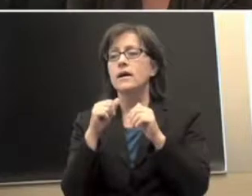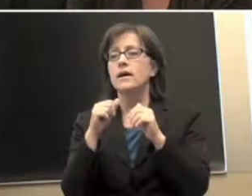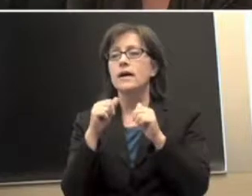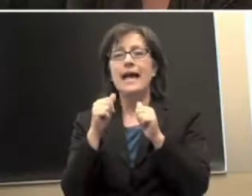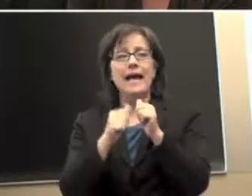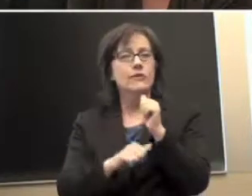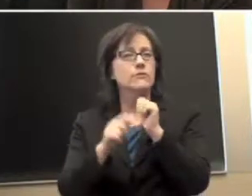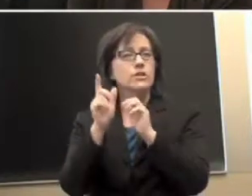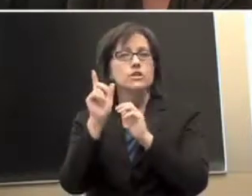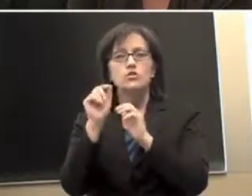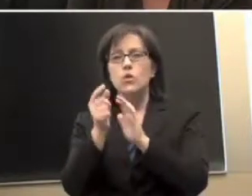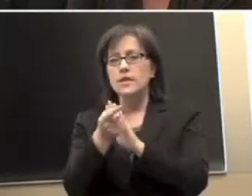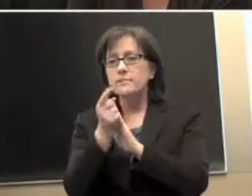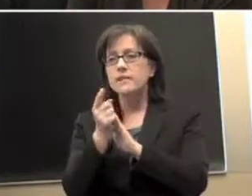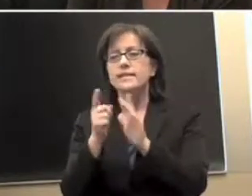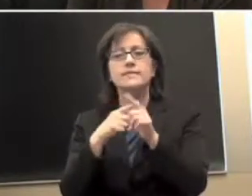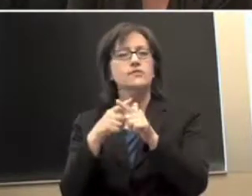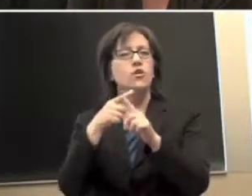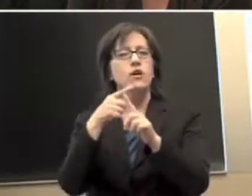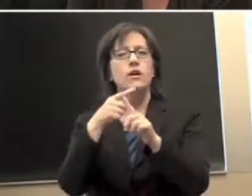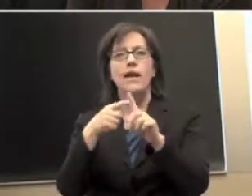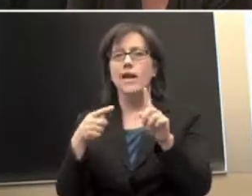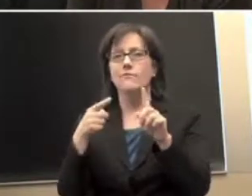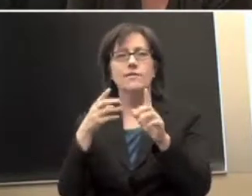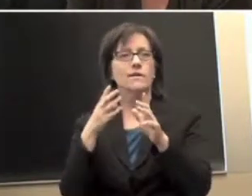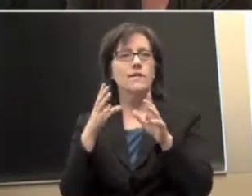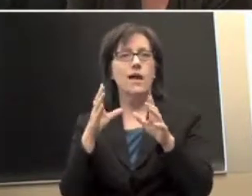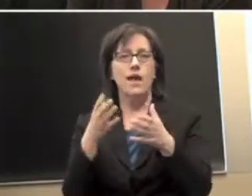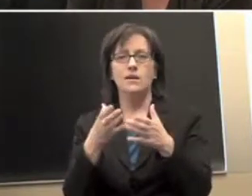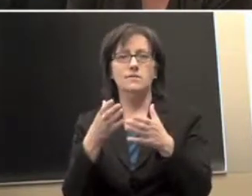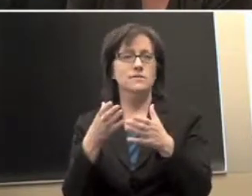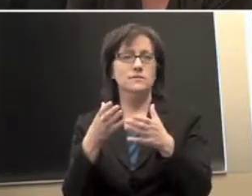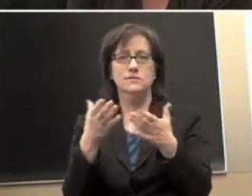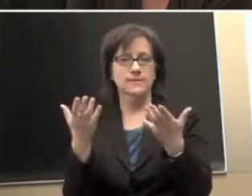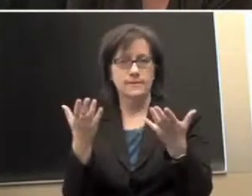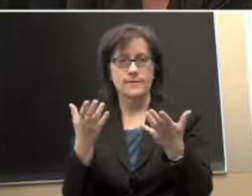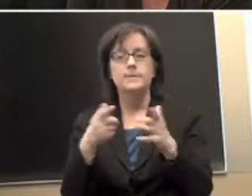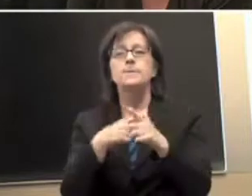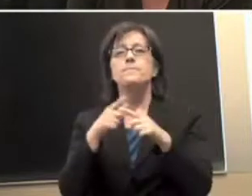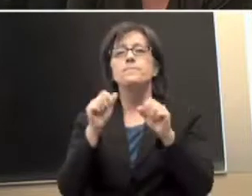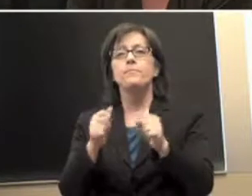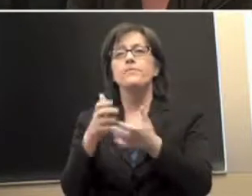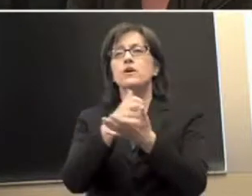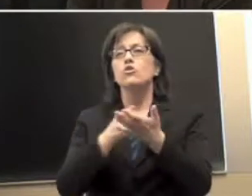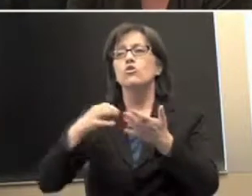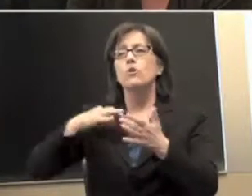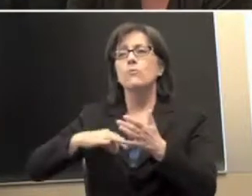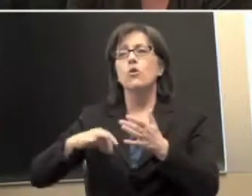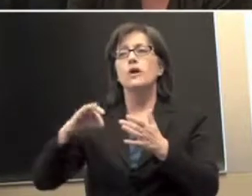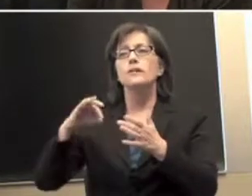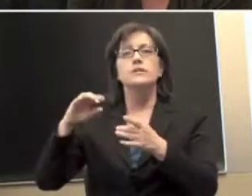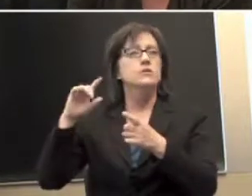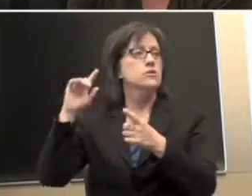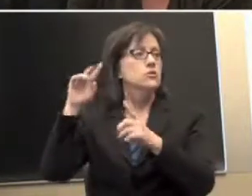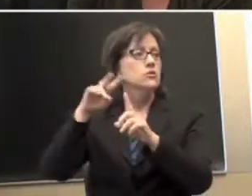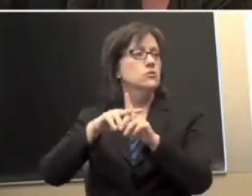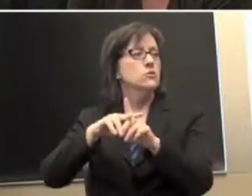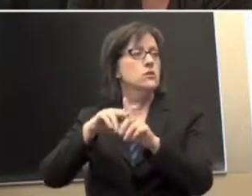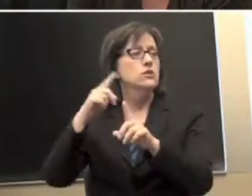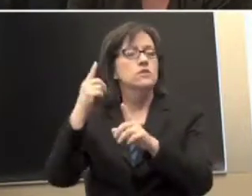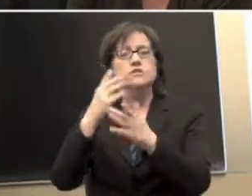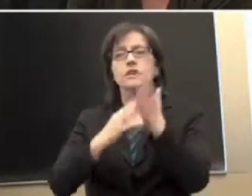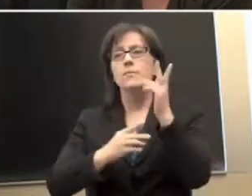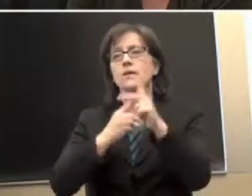like 20 minutes or half the class, then he could earn a point towards some type of reward